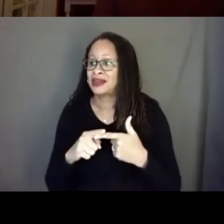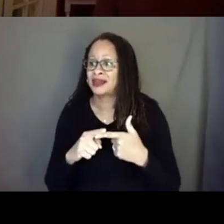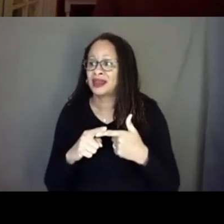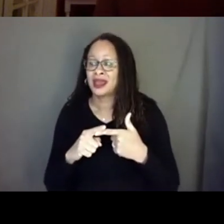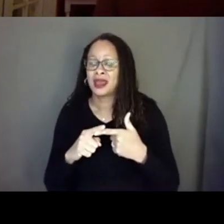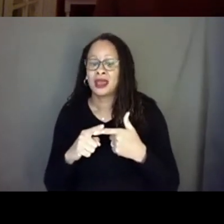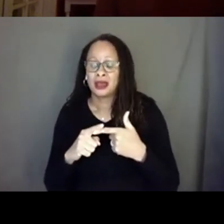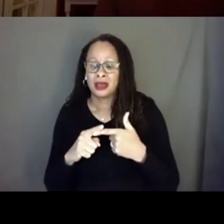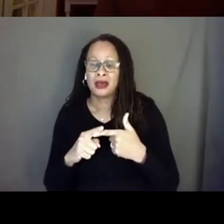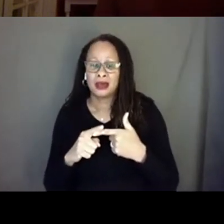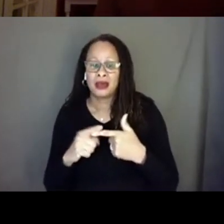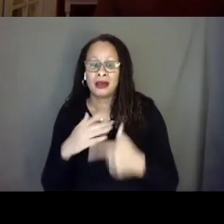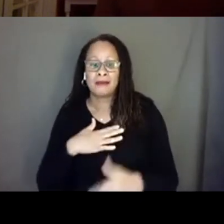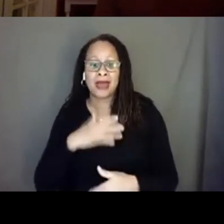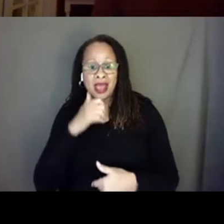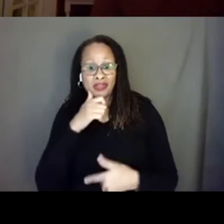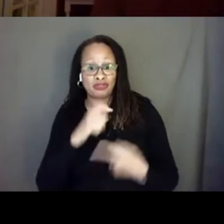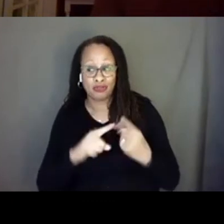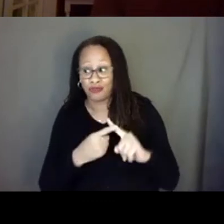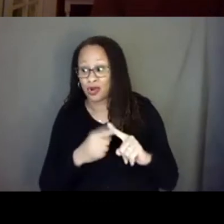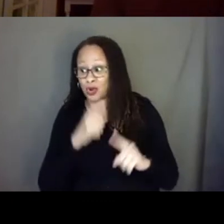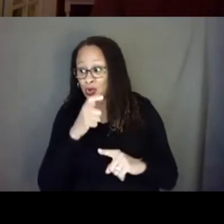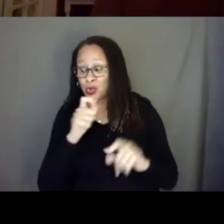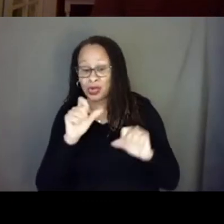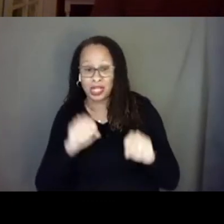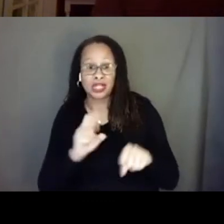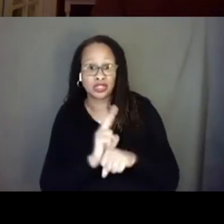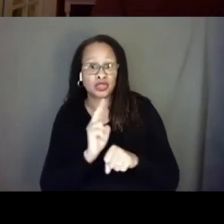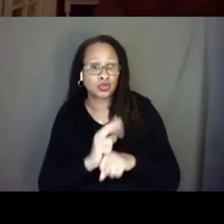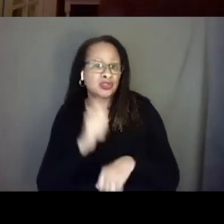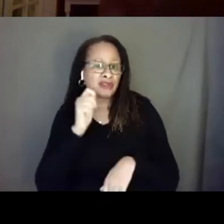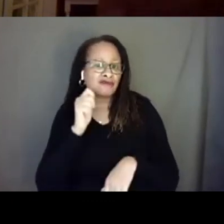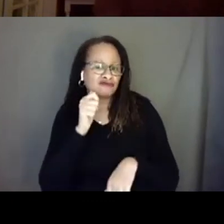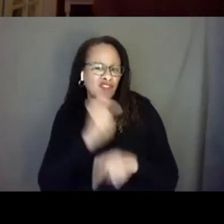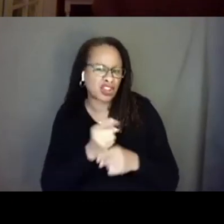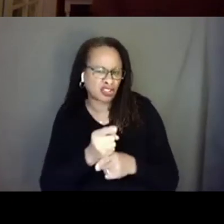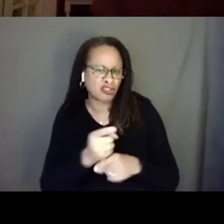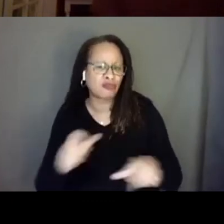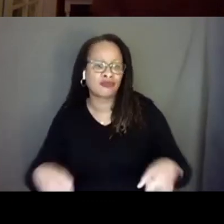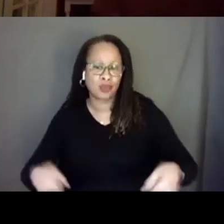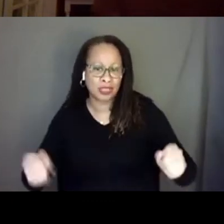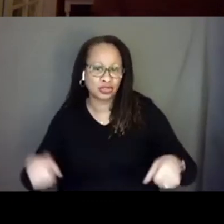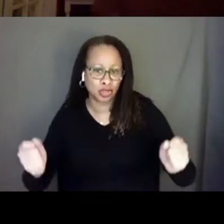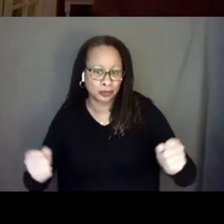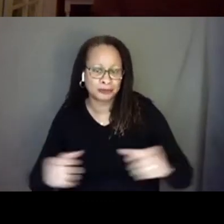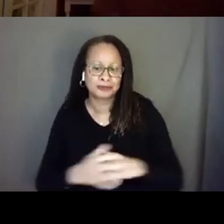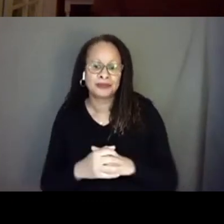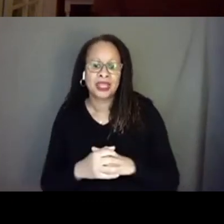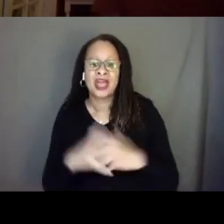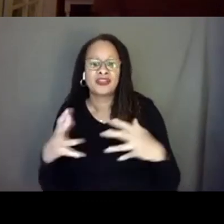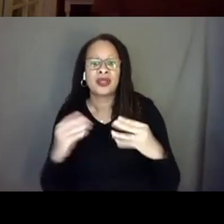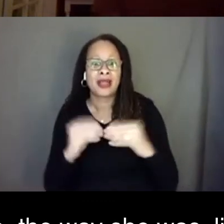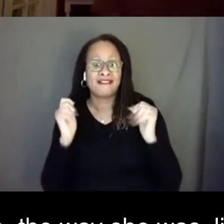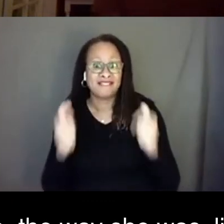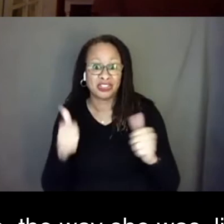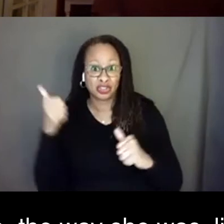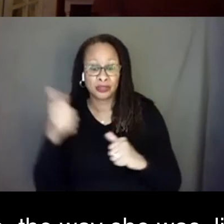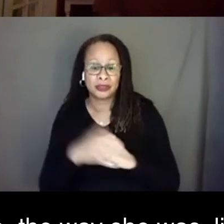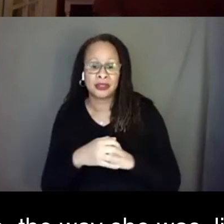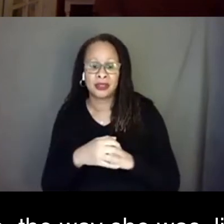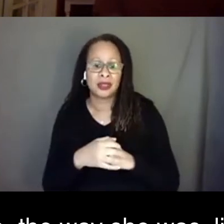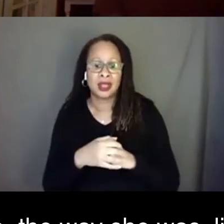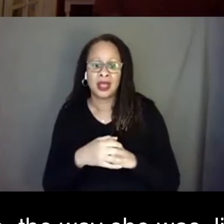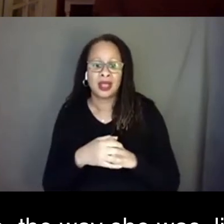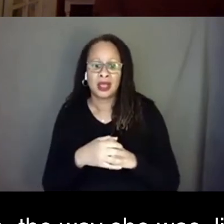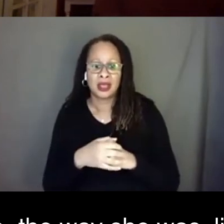know, who can use the regular wheelchair, they are much faster, right? Like the way she,